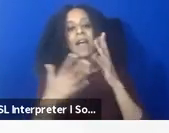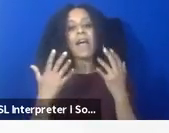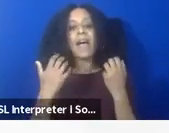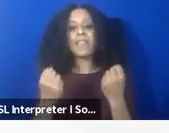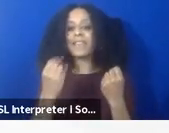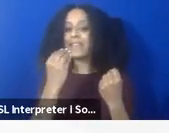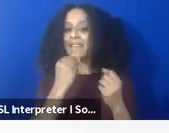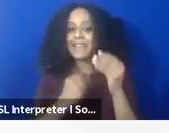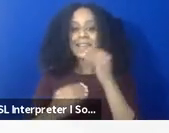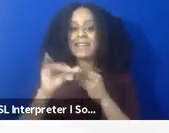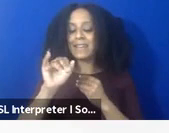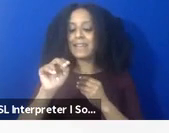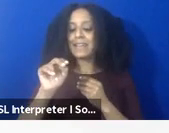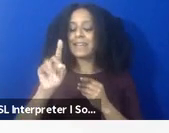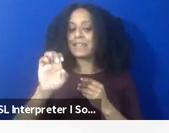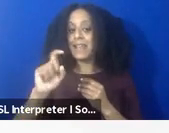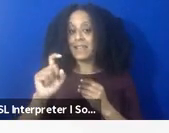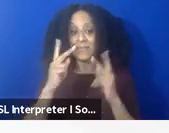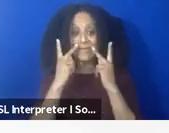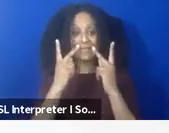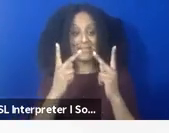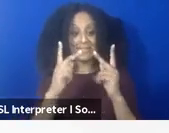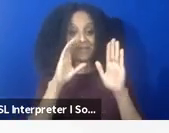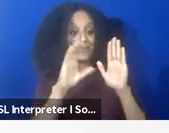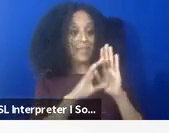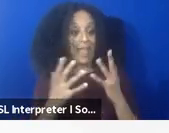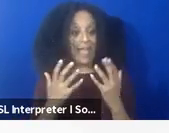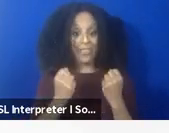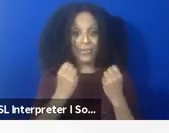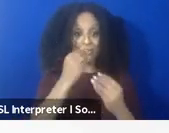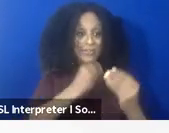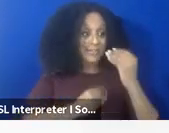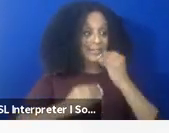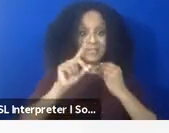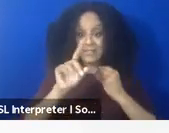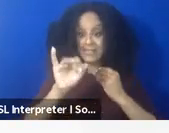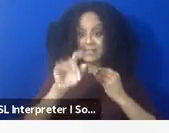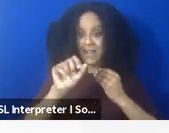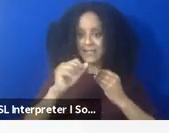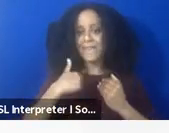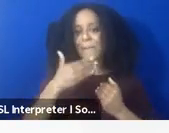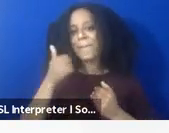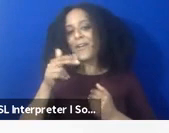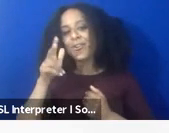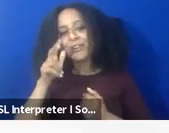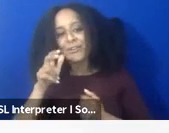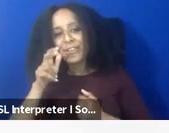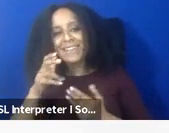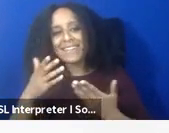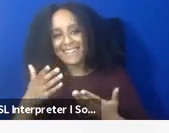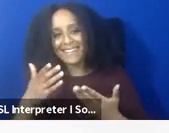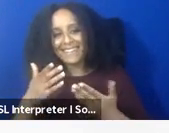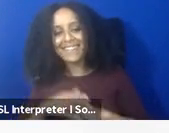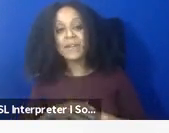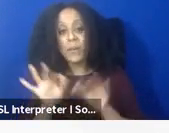index. And what we can see here is that persons that have healthier diets have better hearing. And so this is